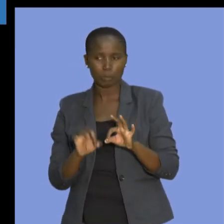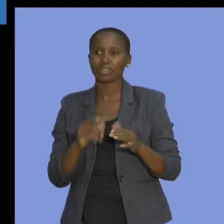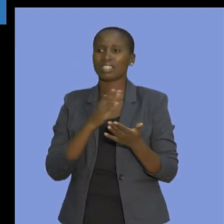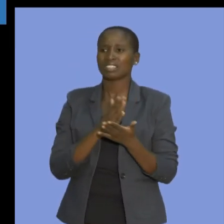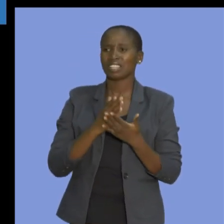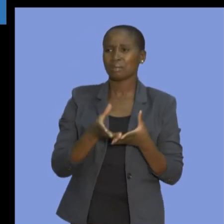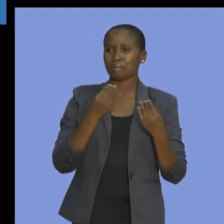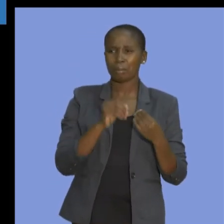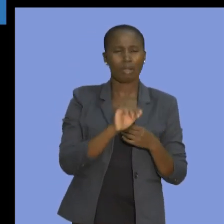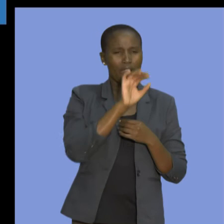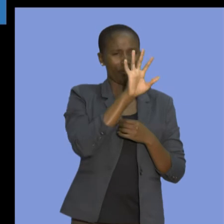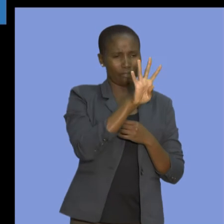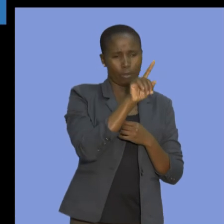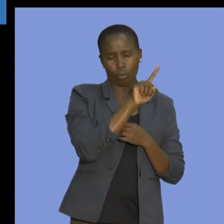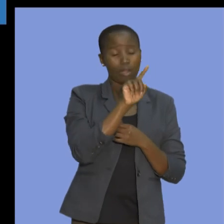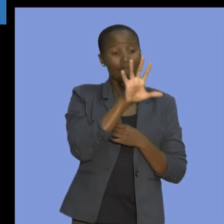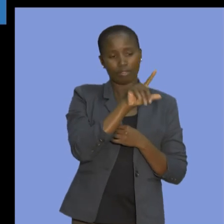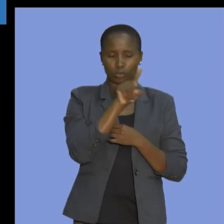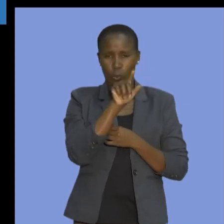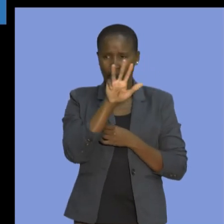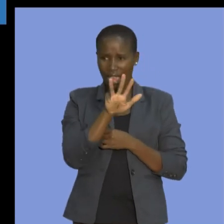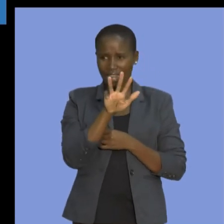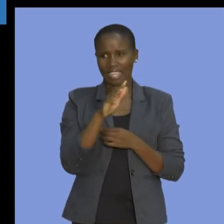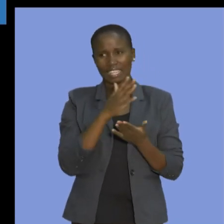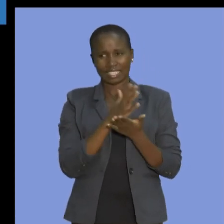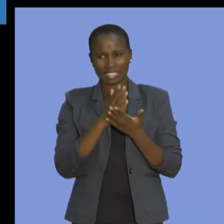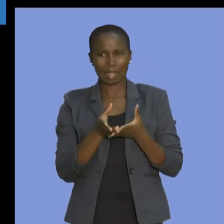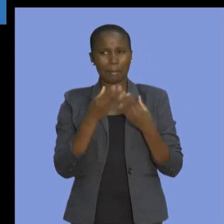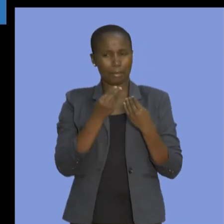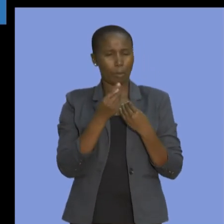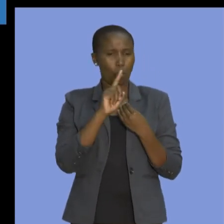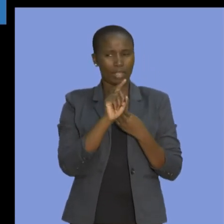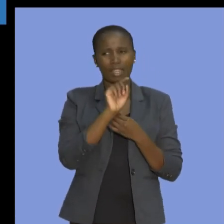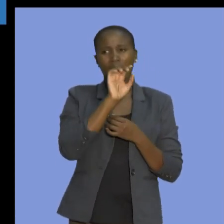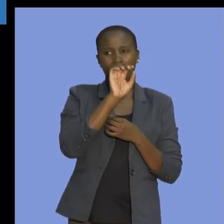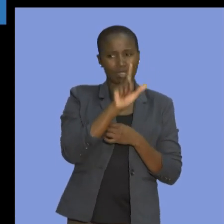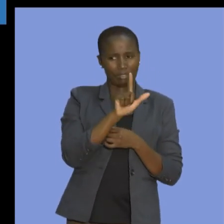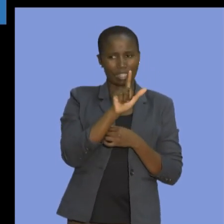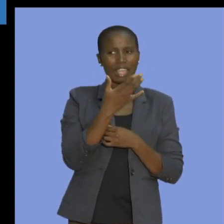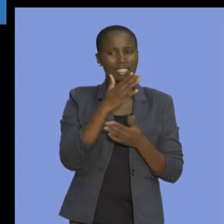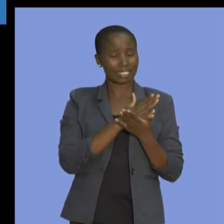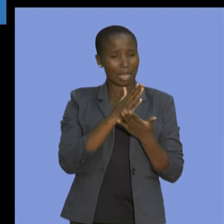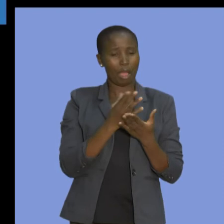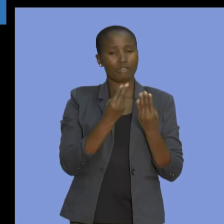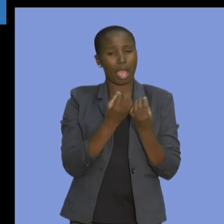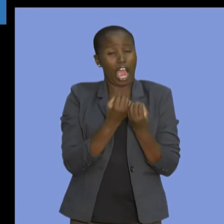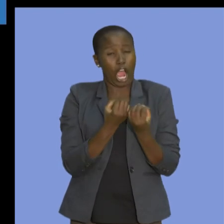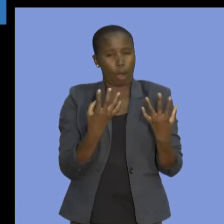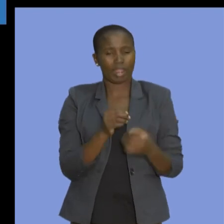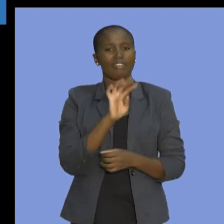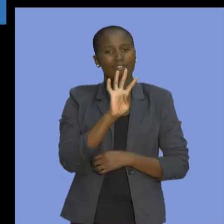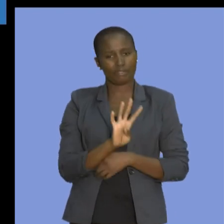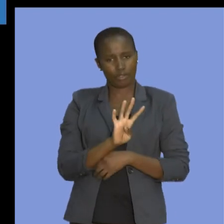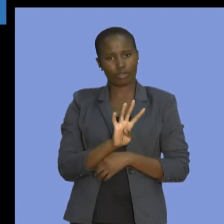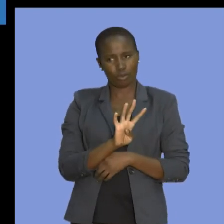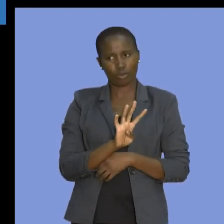Not 7. 4 learners. I'm making a mistake. Why 4 learners? We're counting the frequency. The frequency is